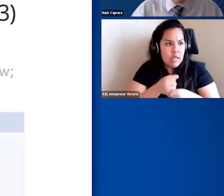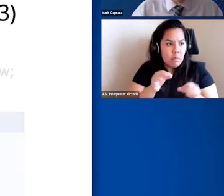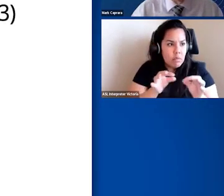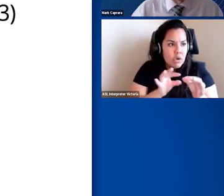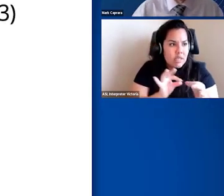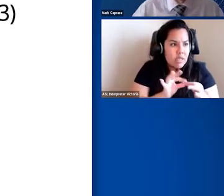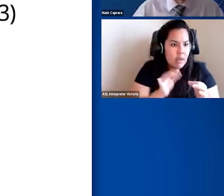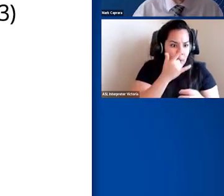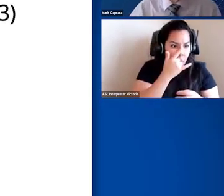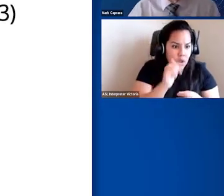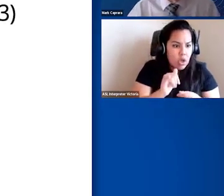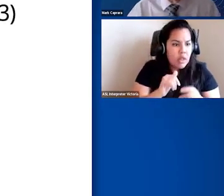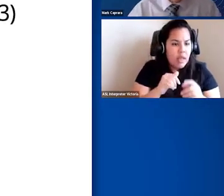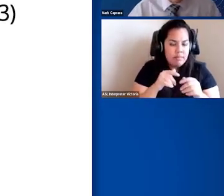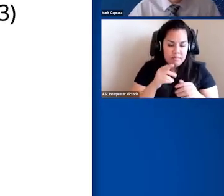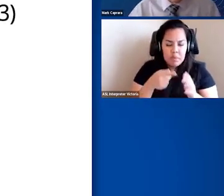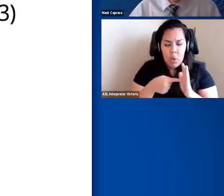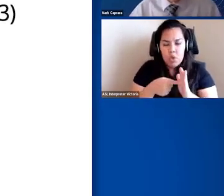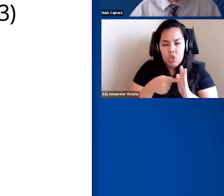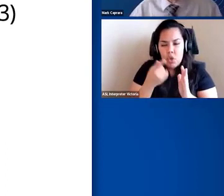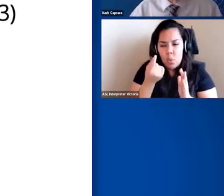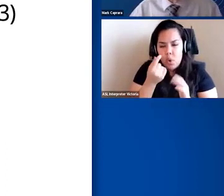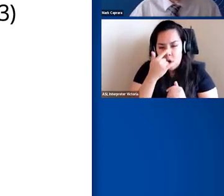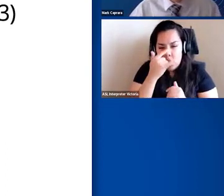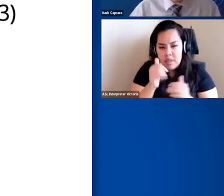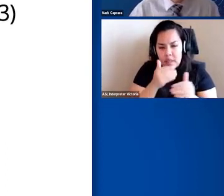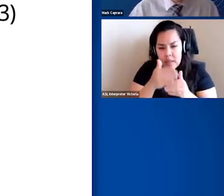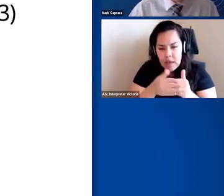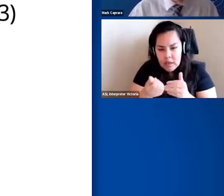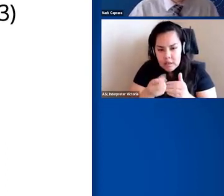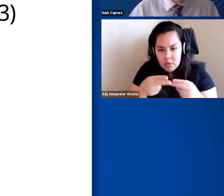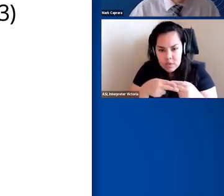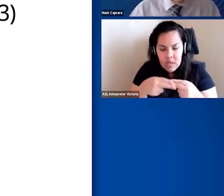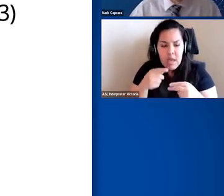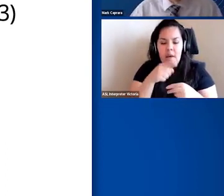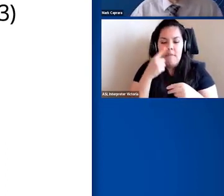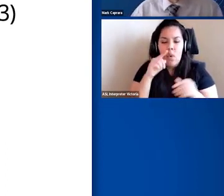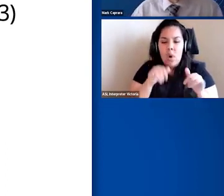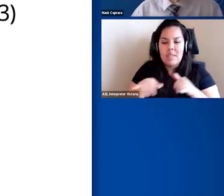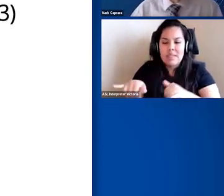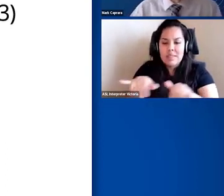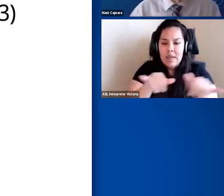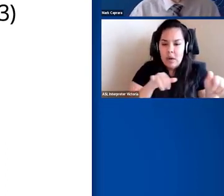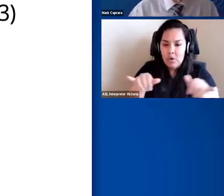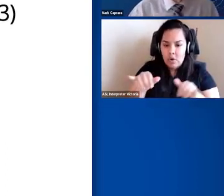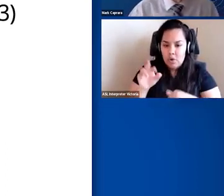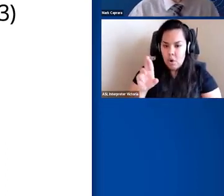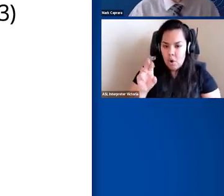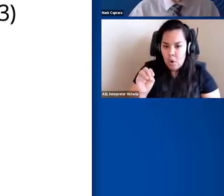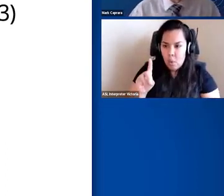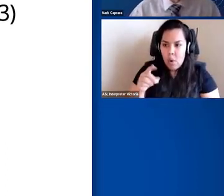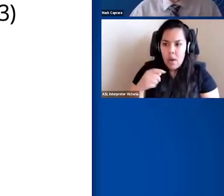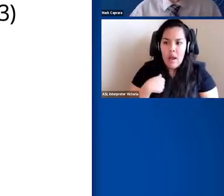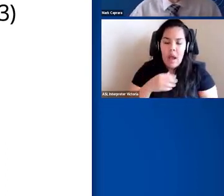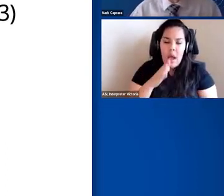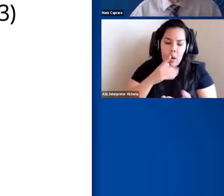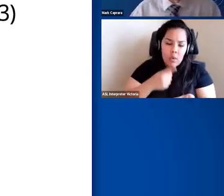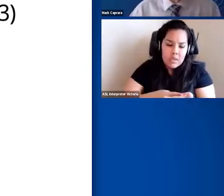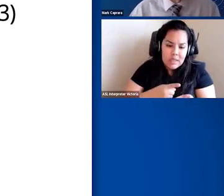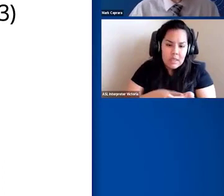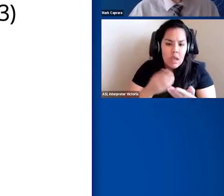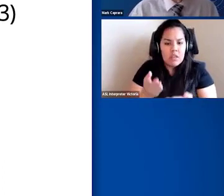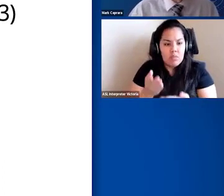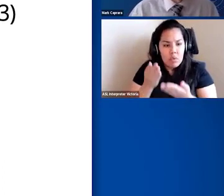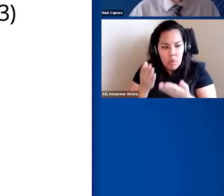so this is shown in the next couple of slides for a standard R01. So all discussed proposals will get an impact score